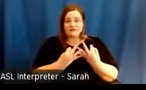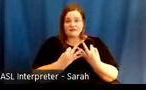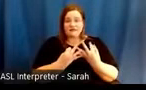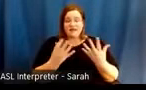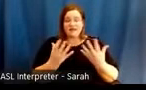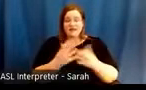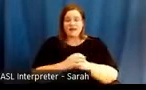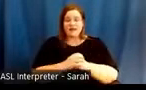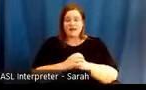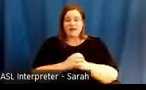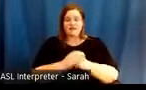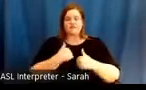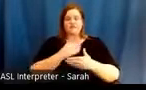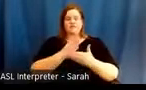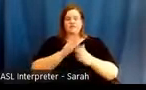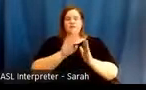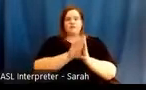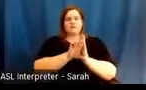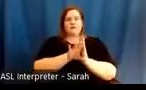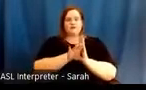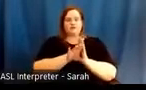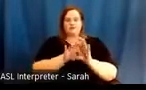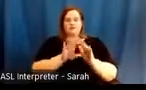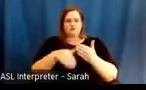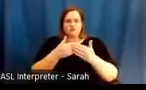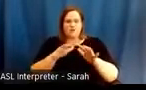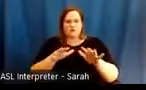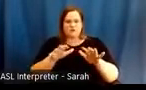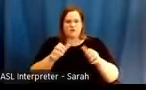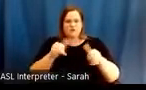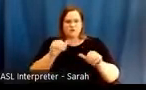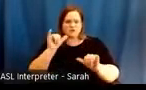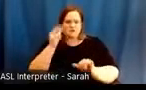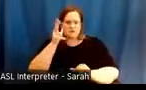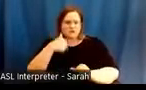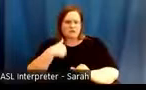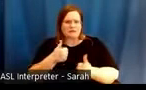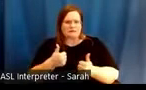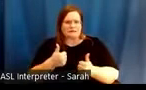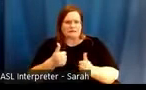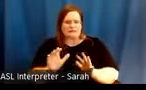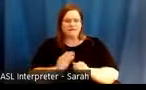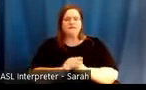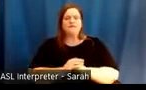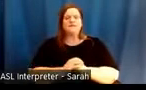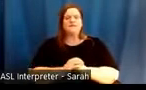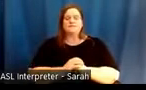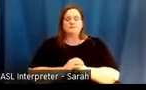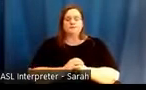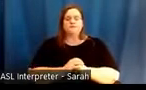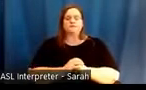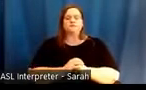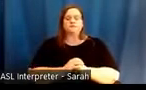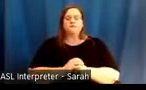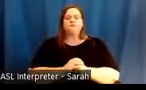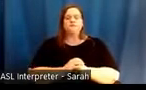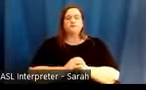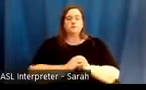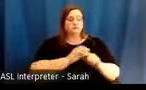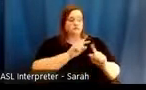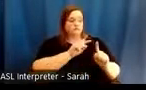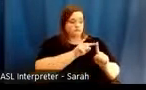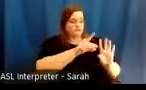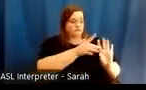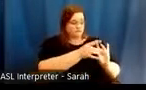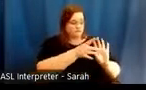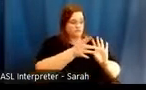I'm stopping my video because everyone froze. I hope you can still hear me. Anyway, there's a direct through line